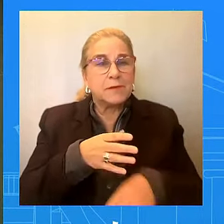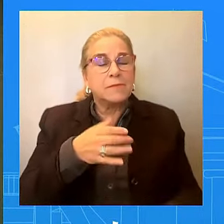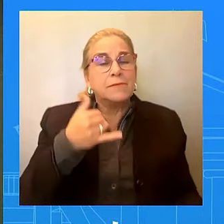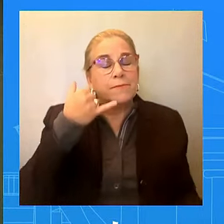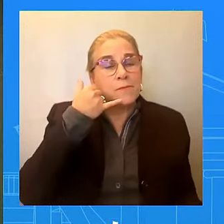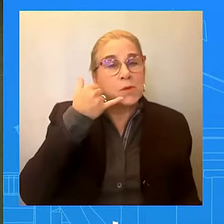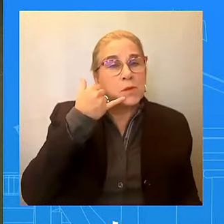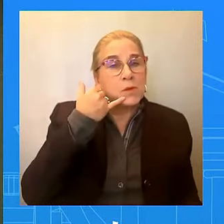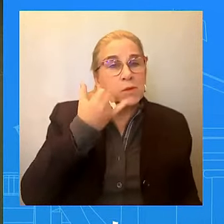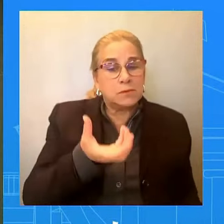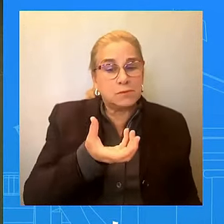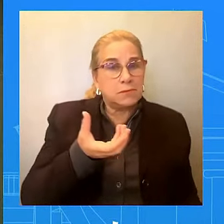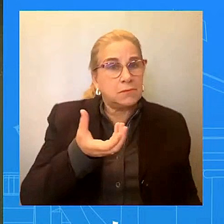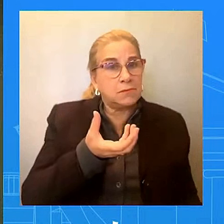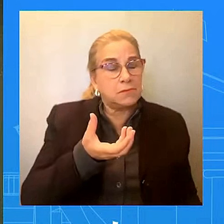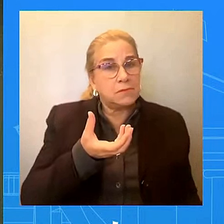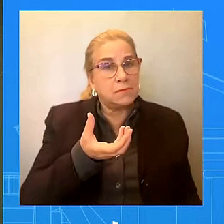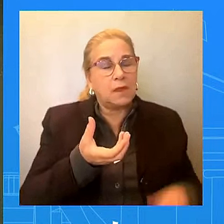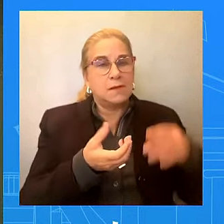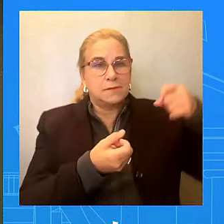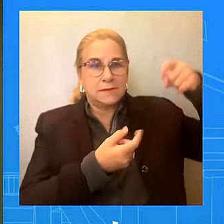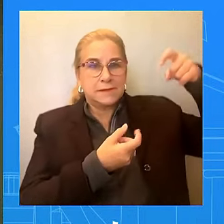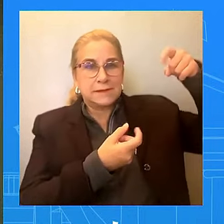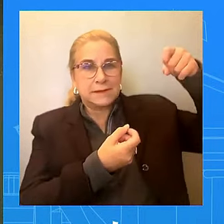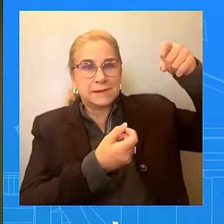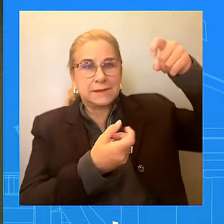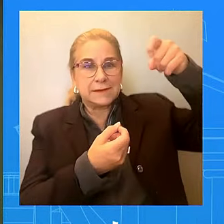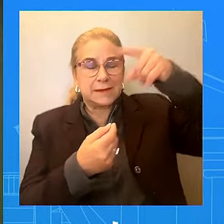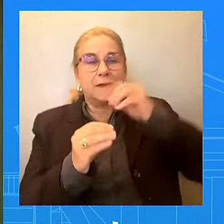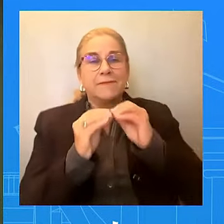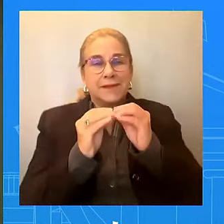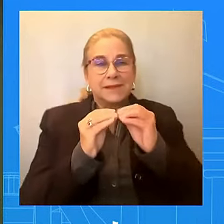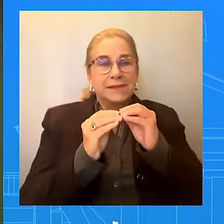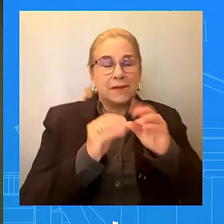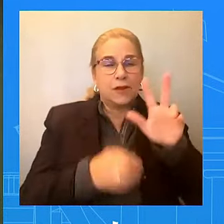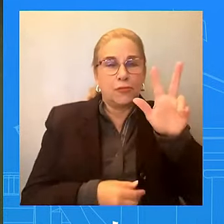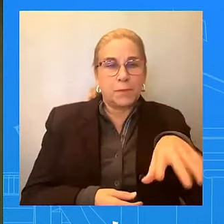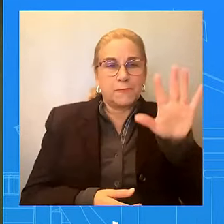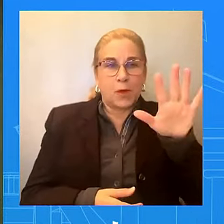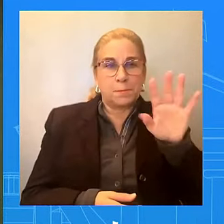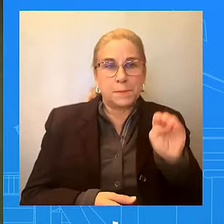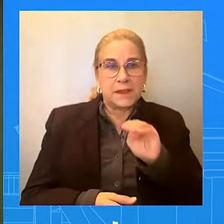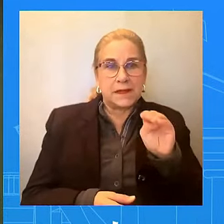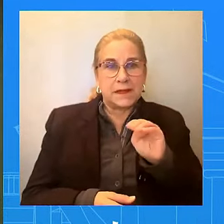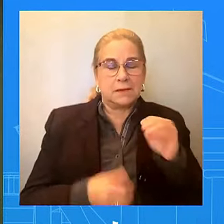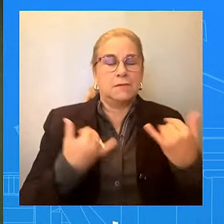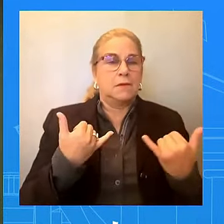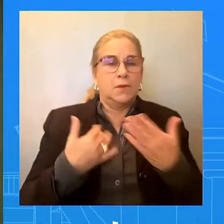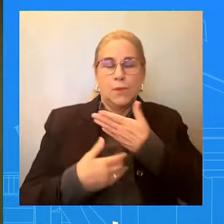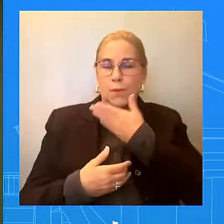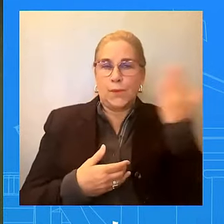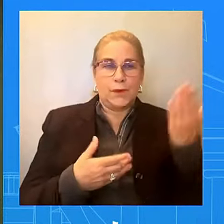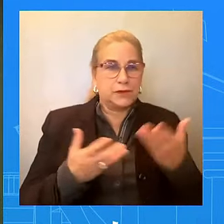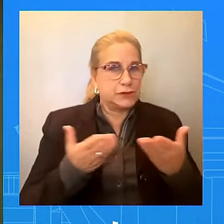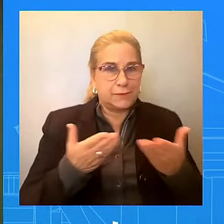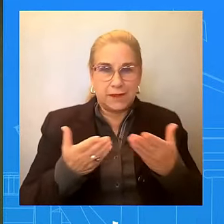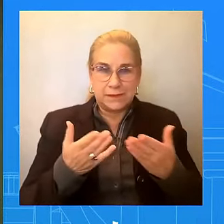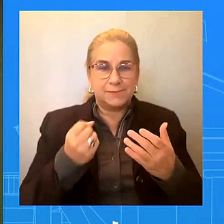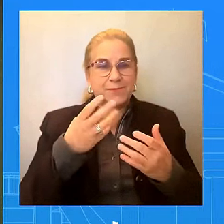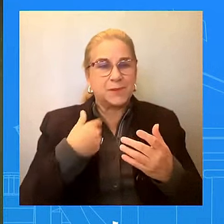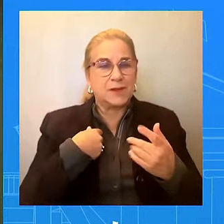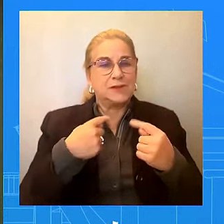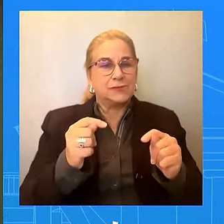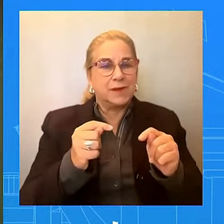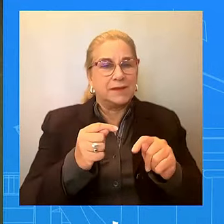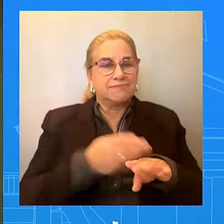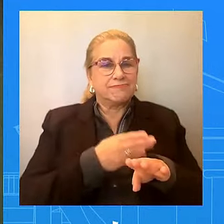million customers were without service. We have restored service now to more than 3.2